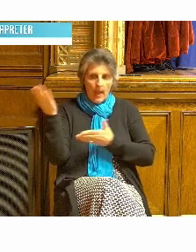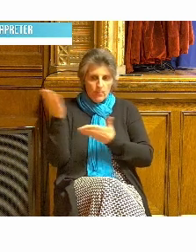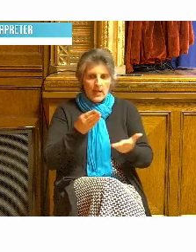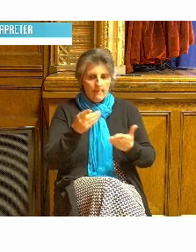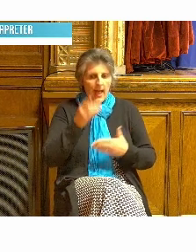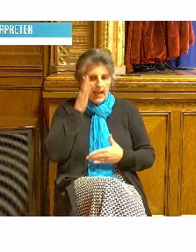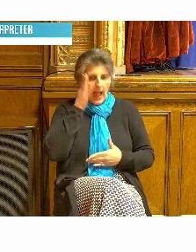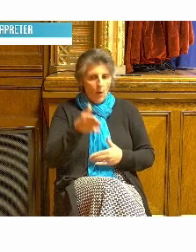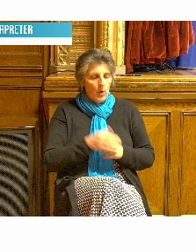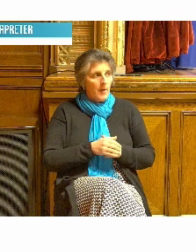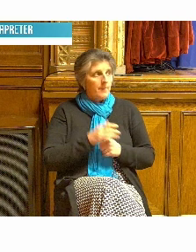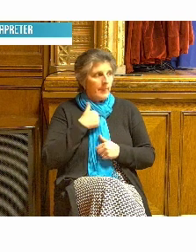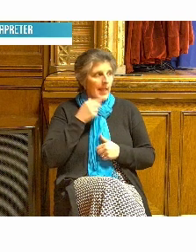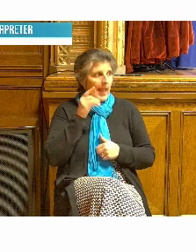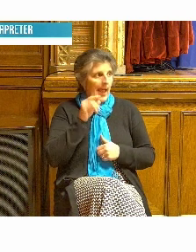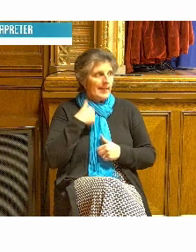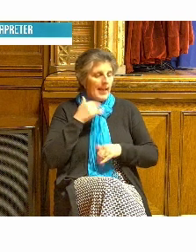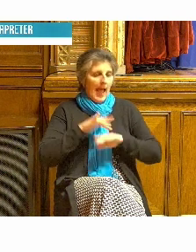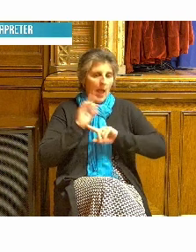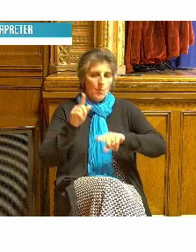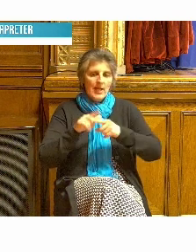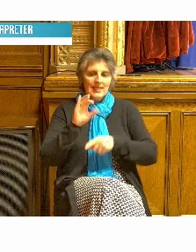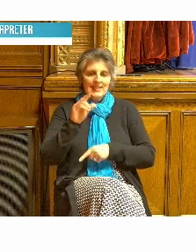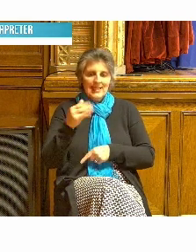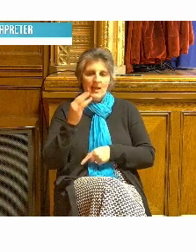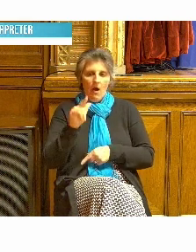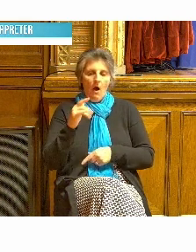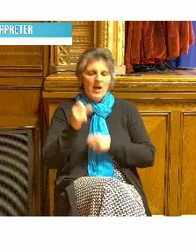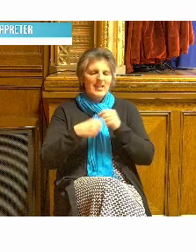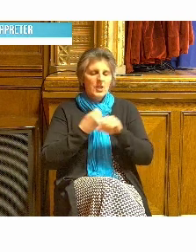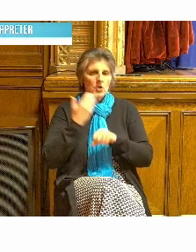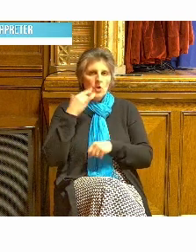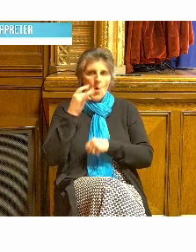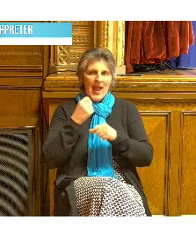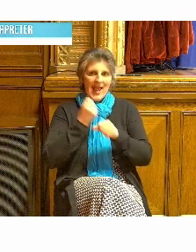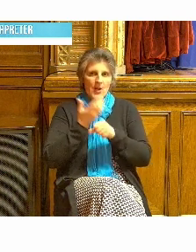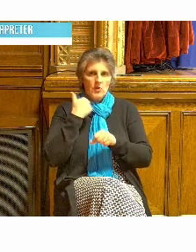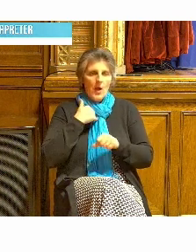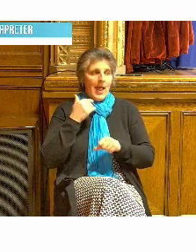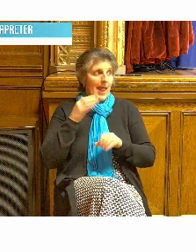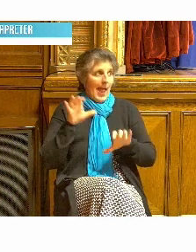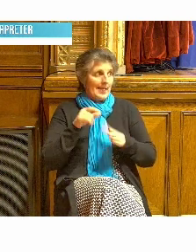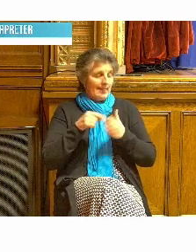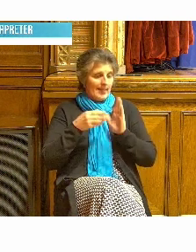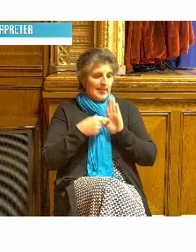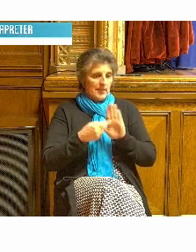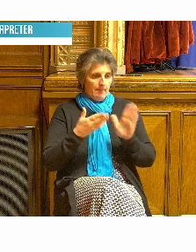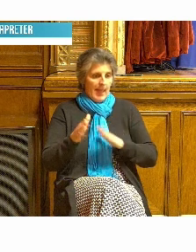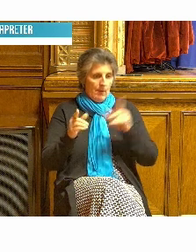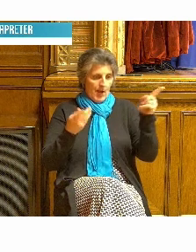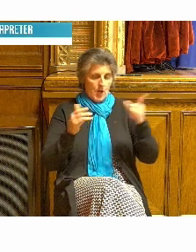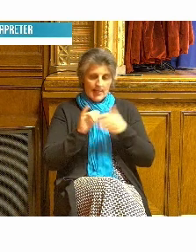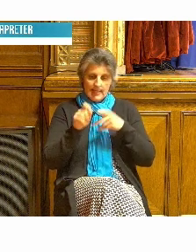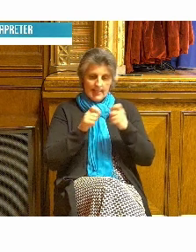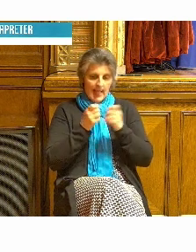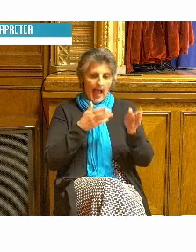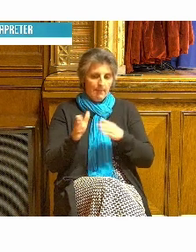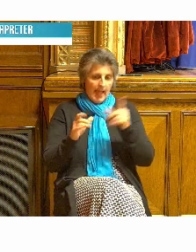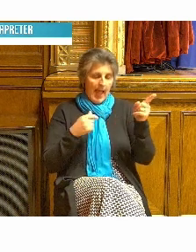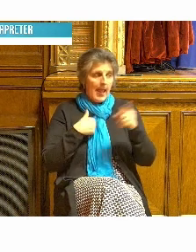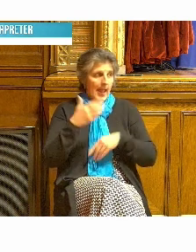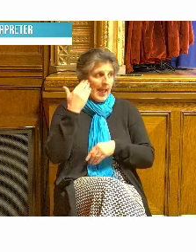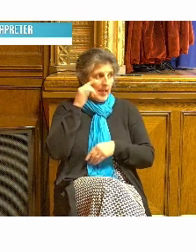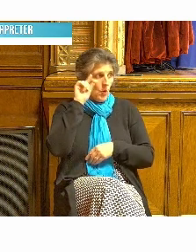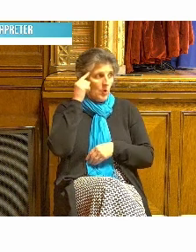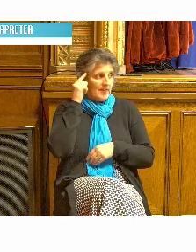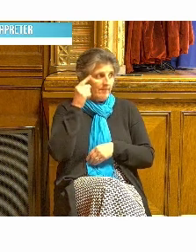I would. And I did. And I went to City Hall years ago, 8 years ago, and I gave them this plan right here, this exact plan. And it was